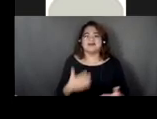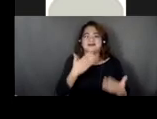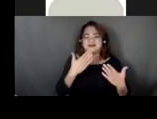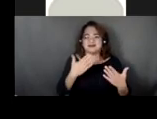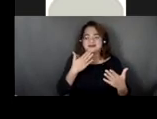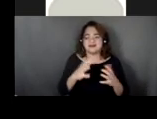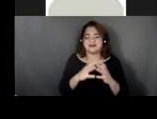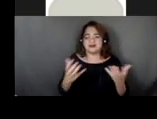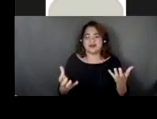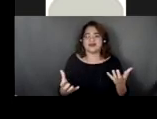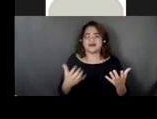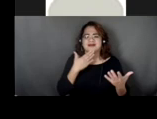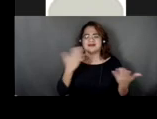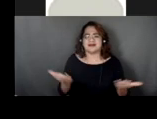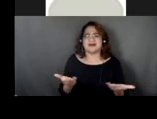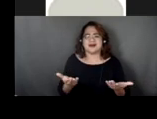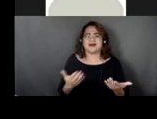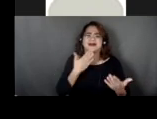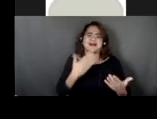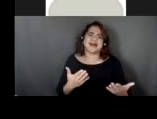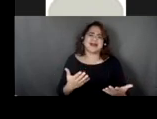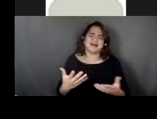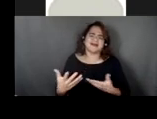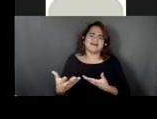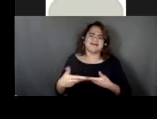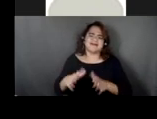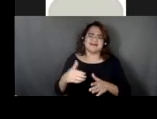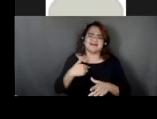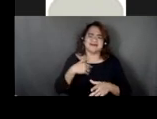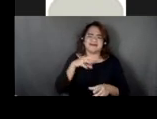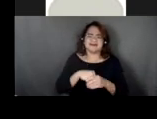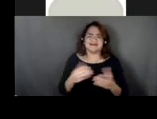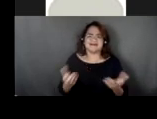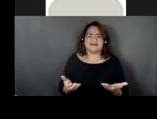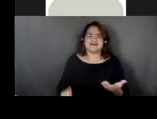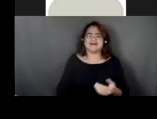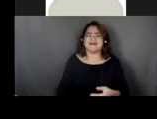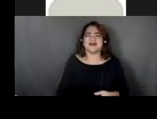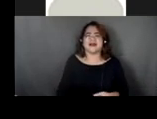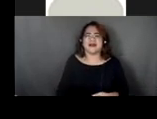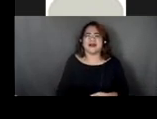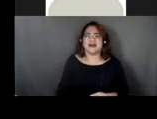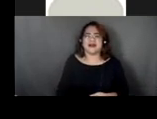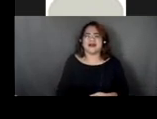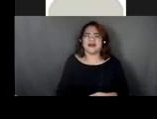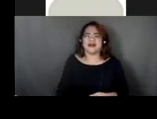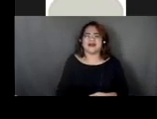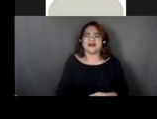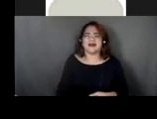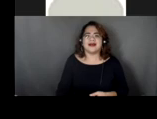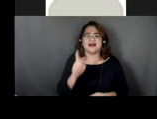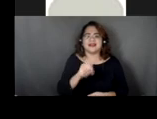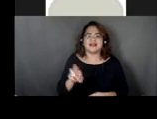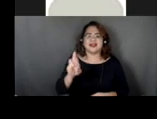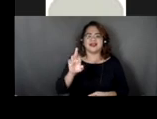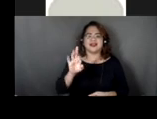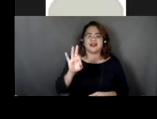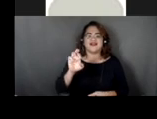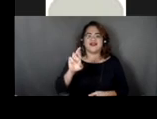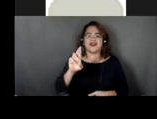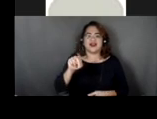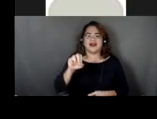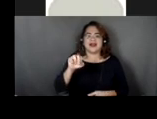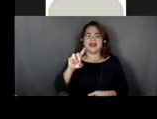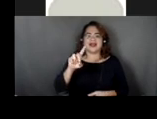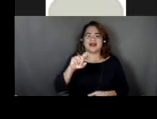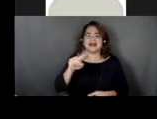being here. Thank you for having me. Did we lose Dr. Fernandez? Nope, I'm here. Oh, you are. There you are.